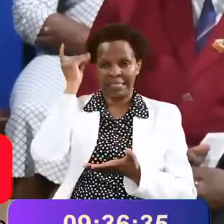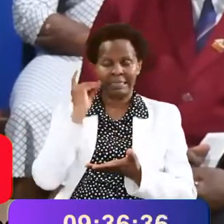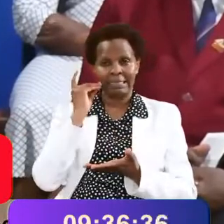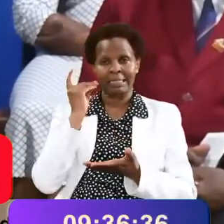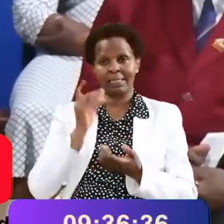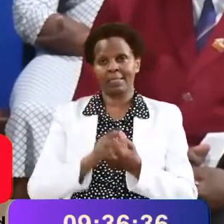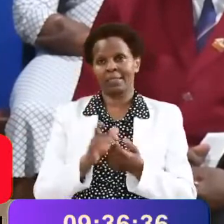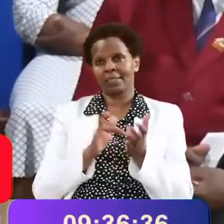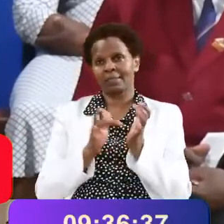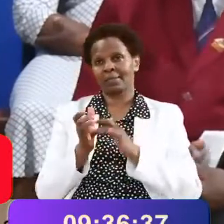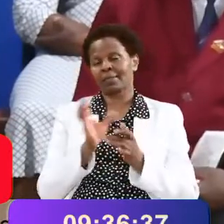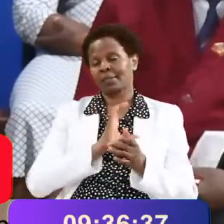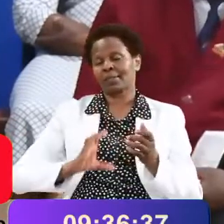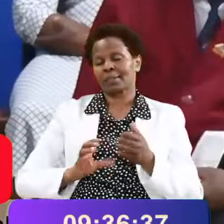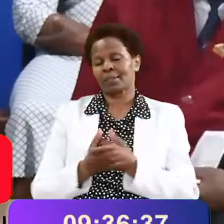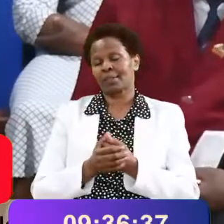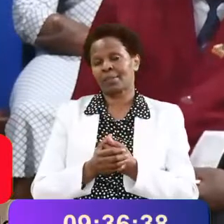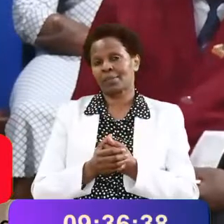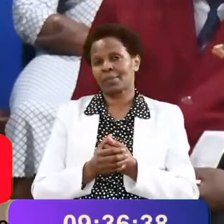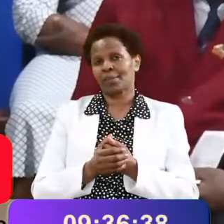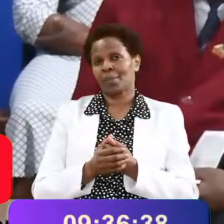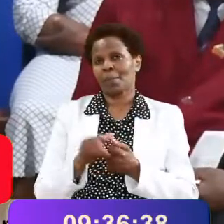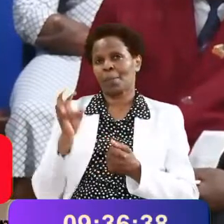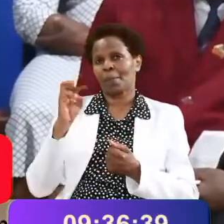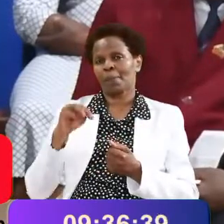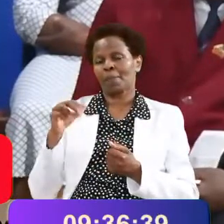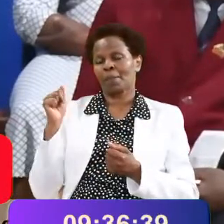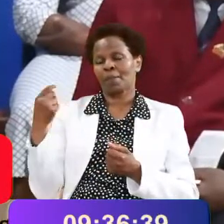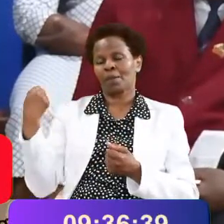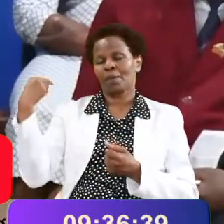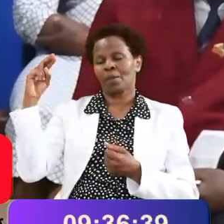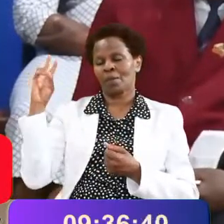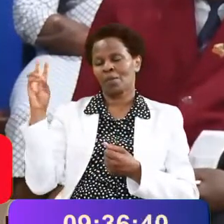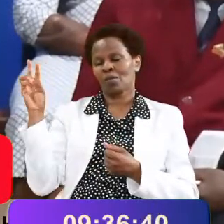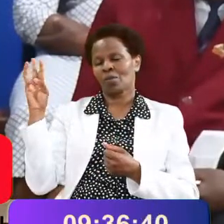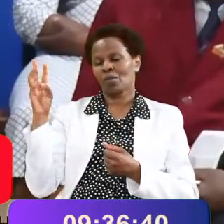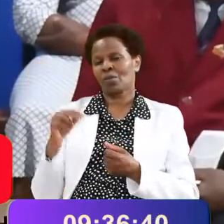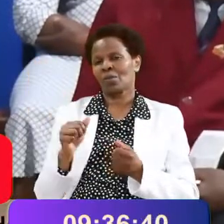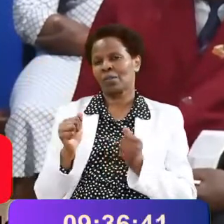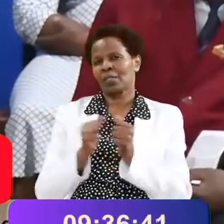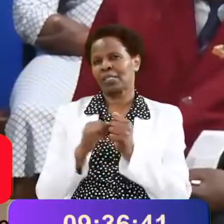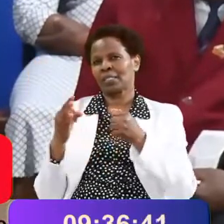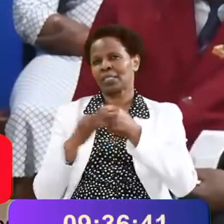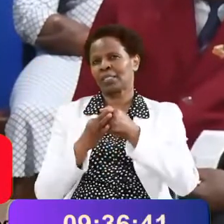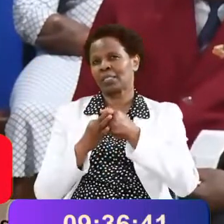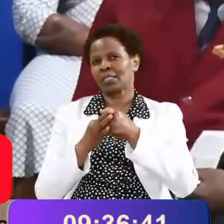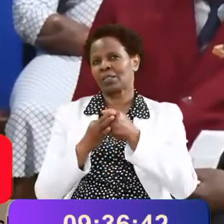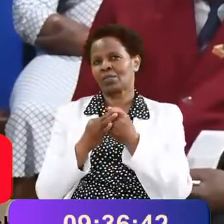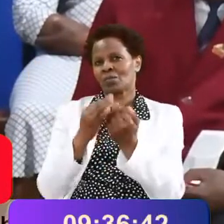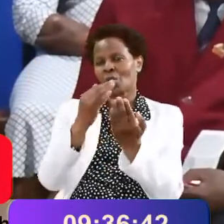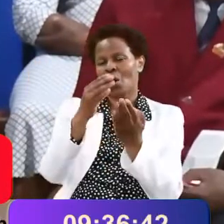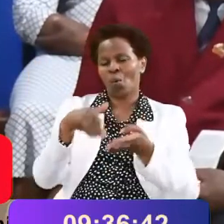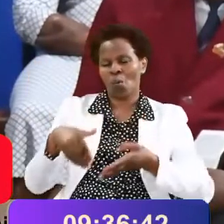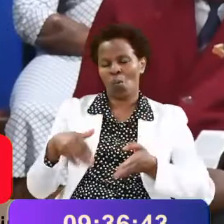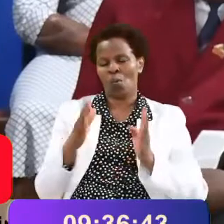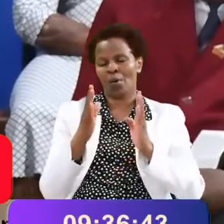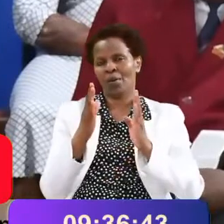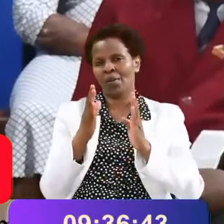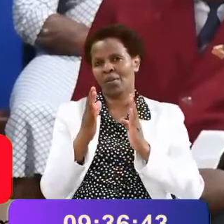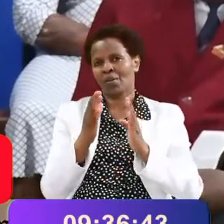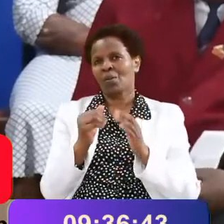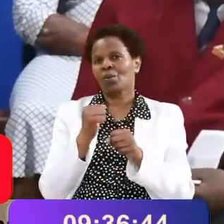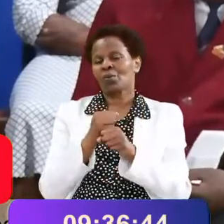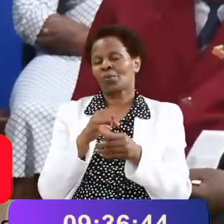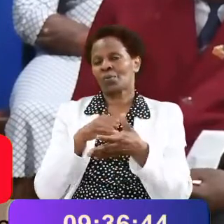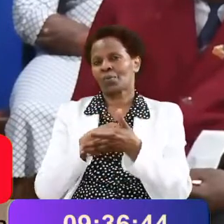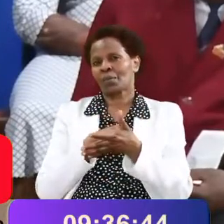Jesus Christ, in Matthew chapter 18, he is giving us a formula of reconciliation. In verse 15, he